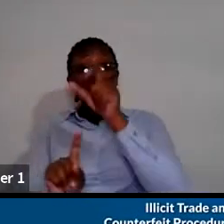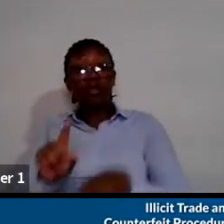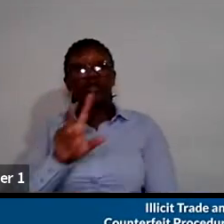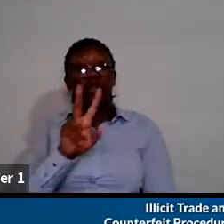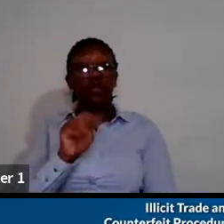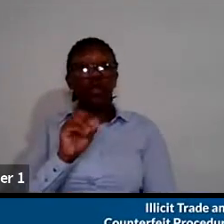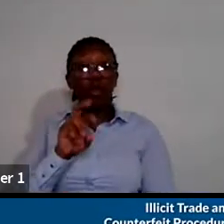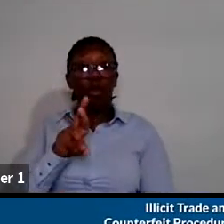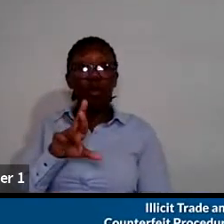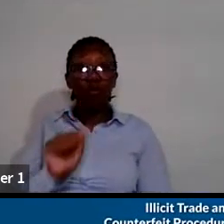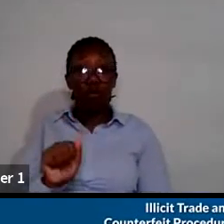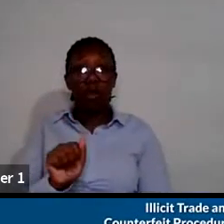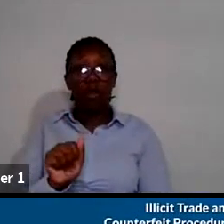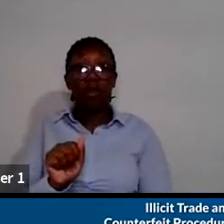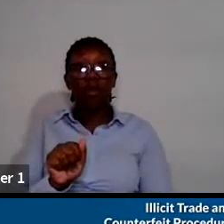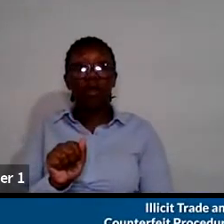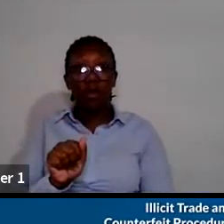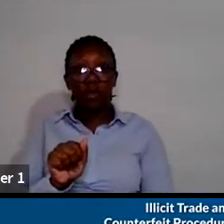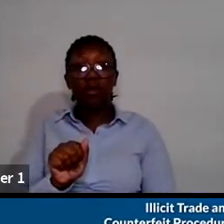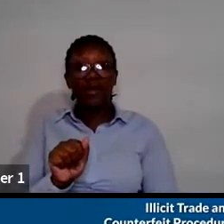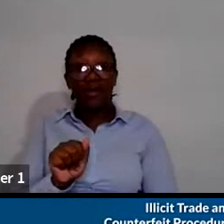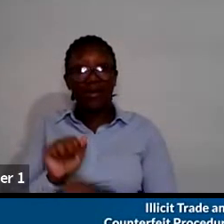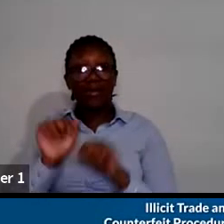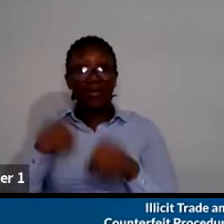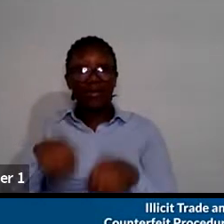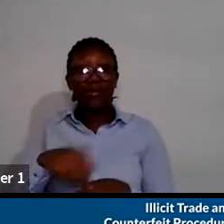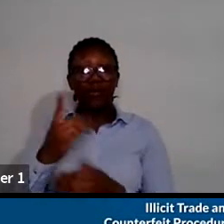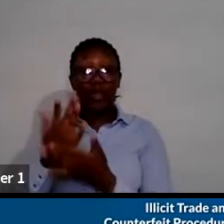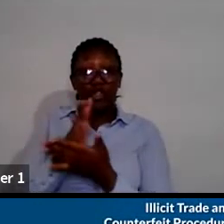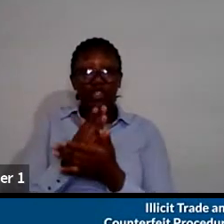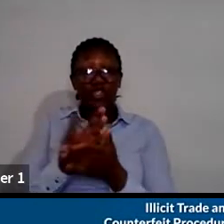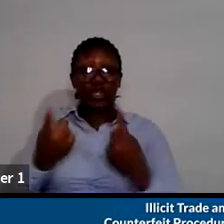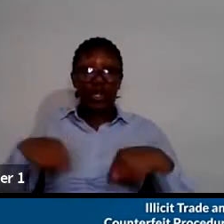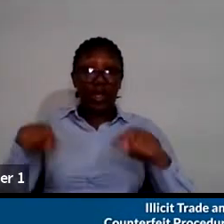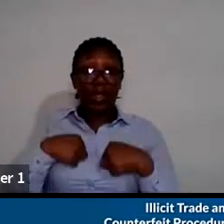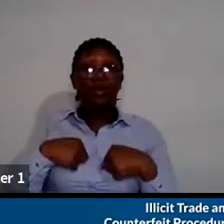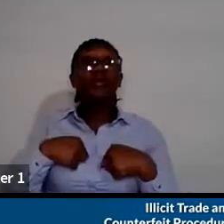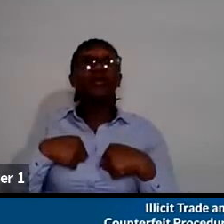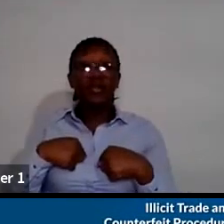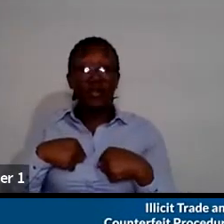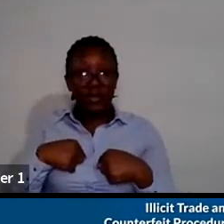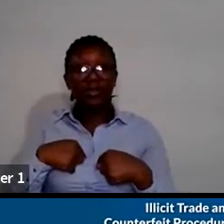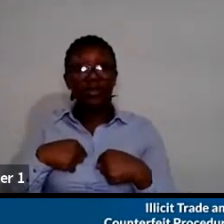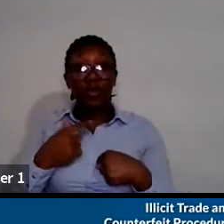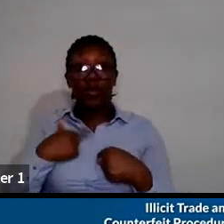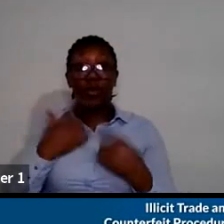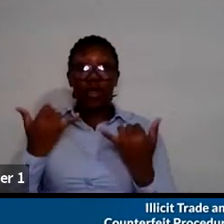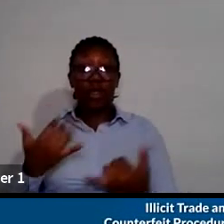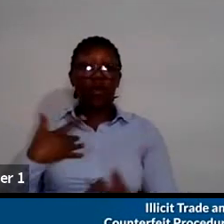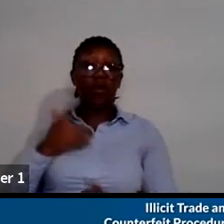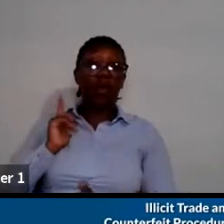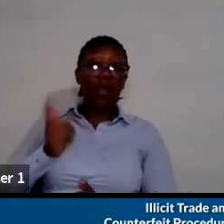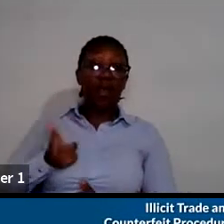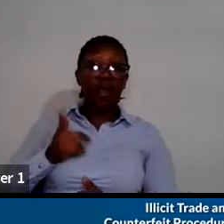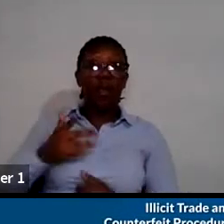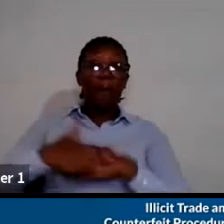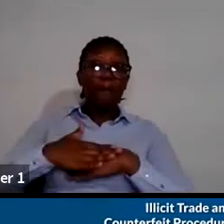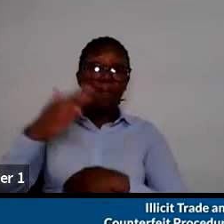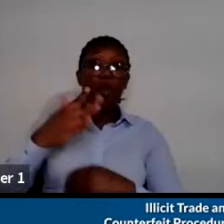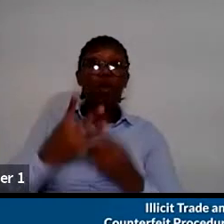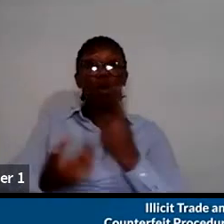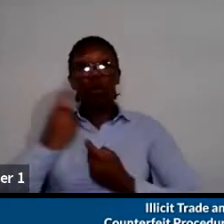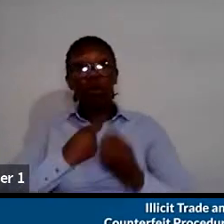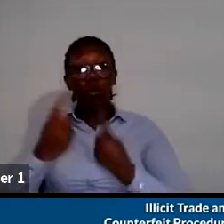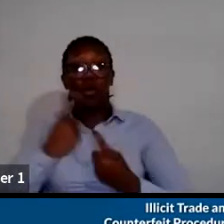Nora also would like to share with us, as we are taking, and as we are allowing you to bring more questions, we would like to share with